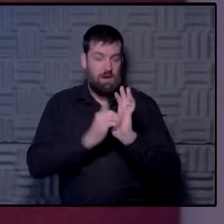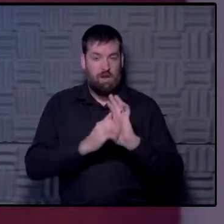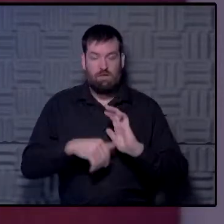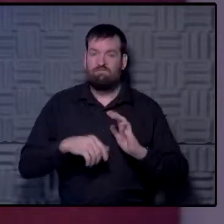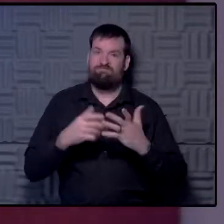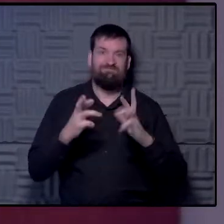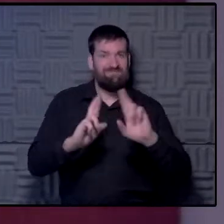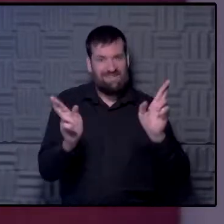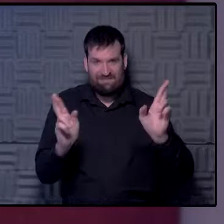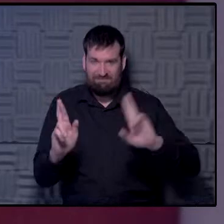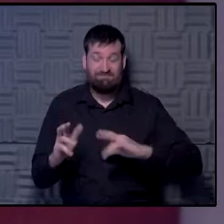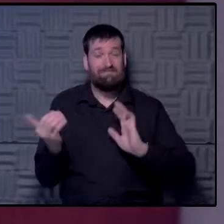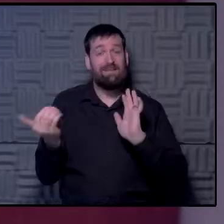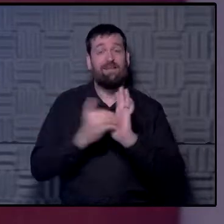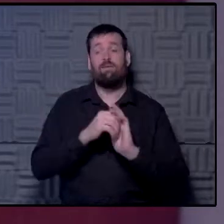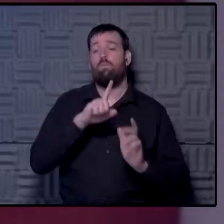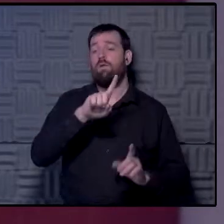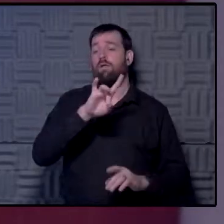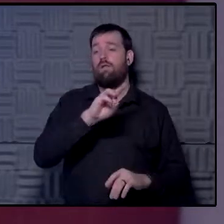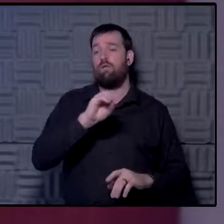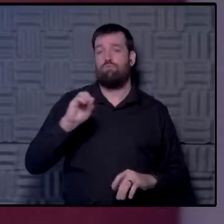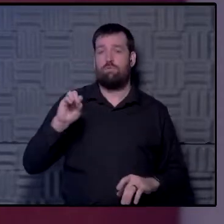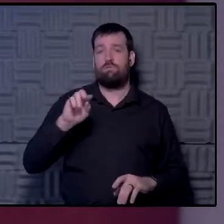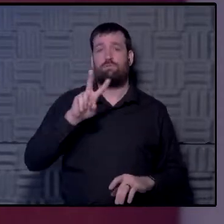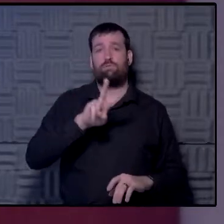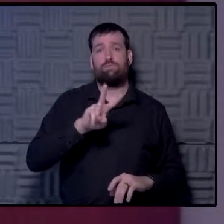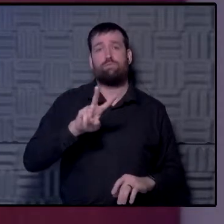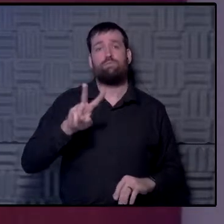you're always ready. And that's